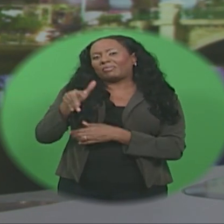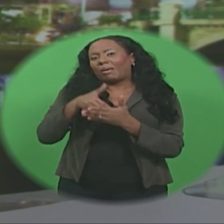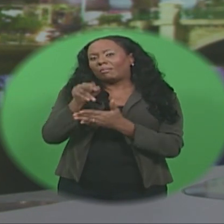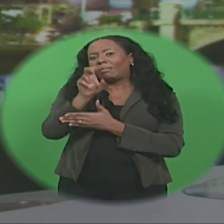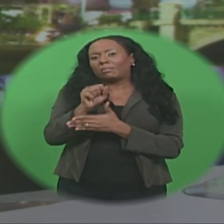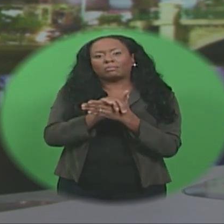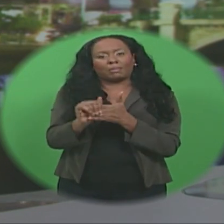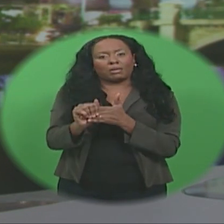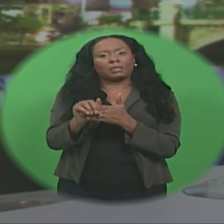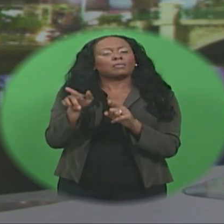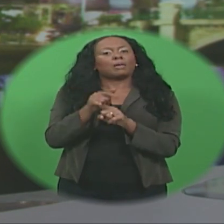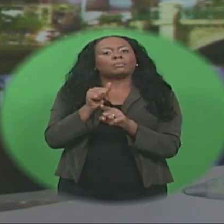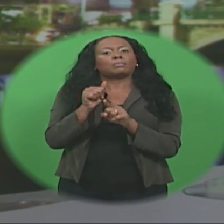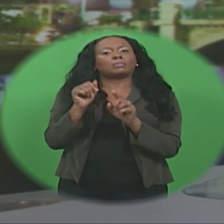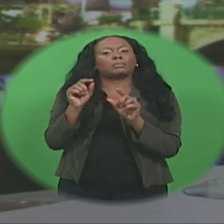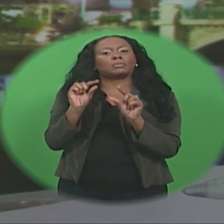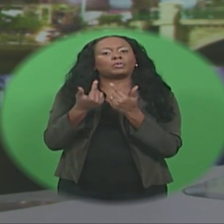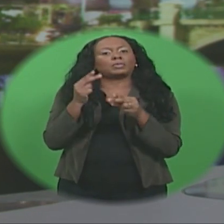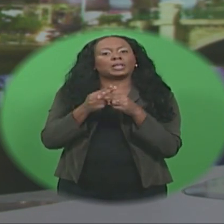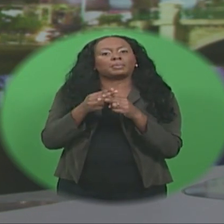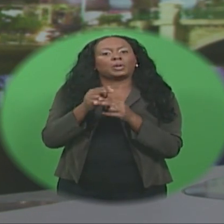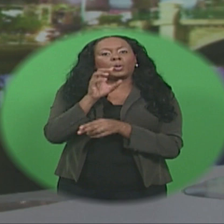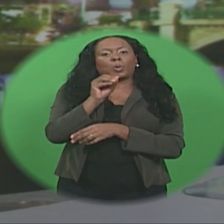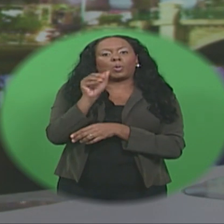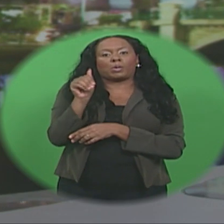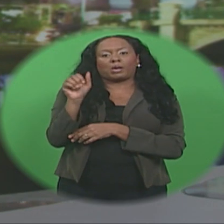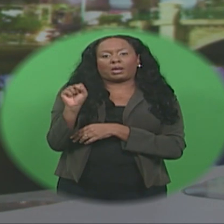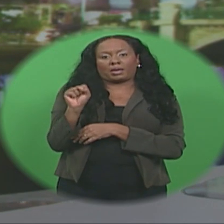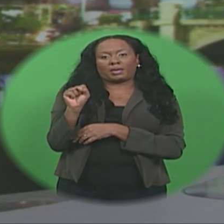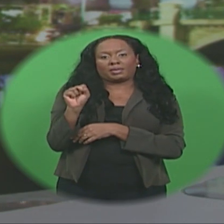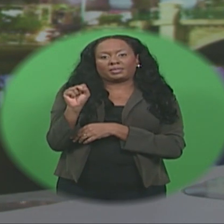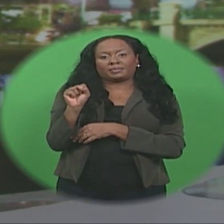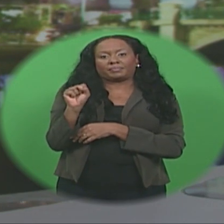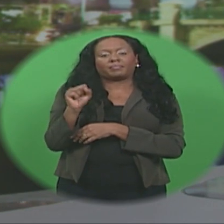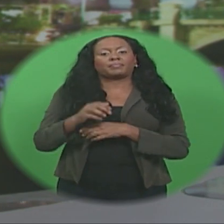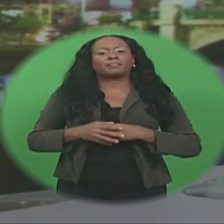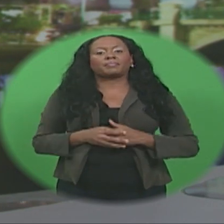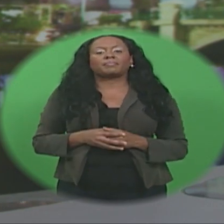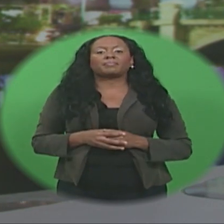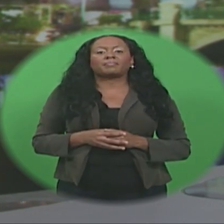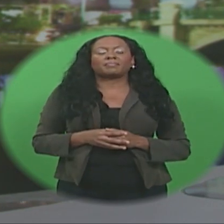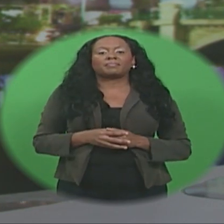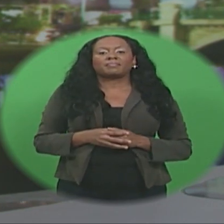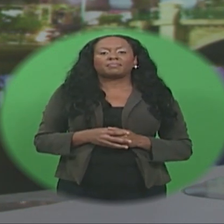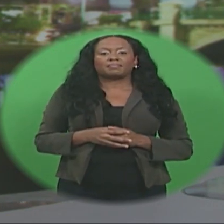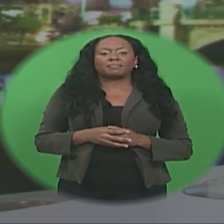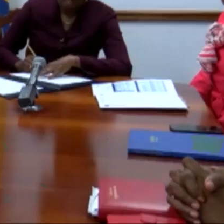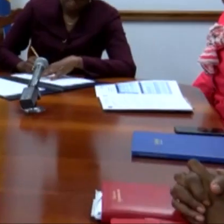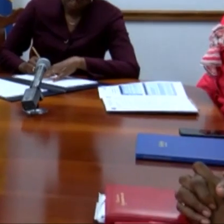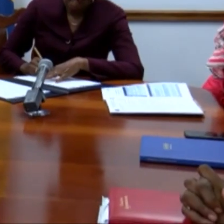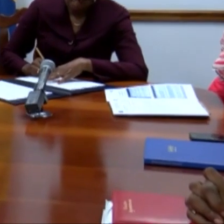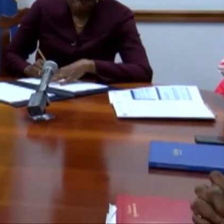$83,000 through the Organization of American States Inter-American Agency for Cooperation and Development. Officials from